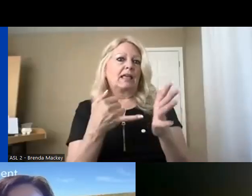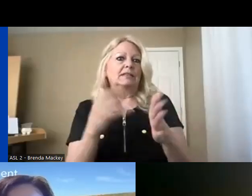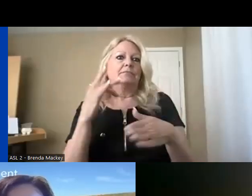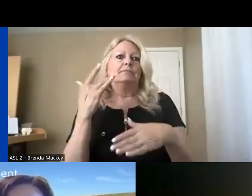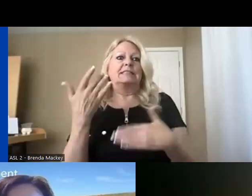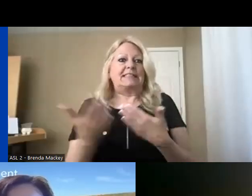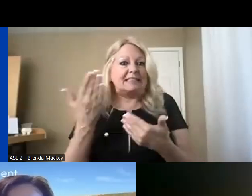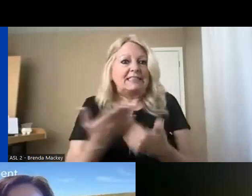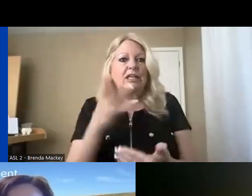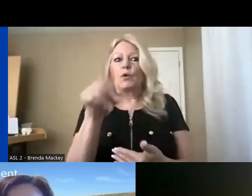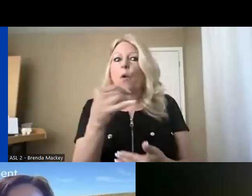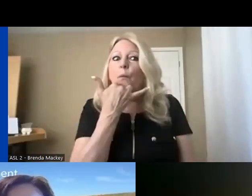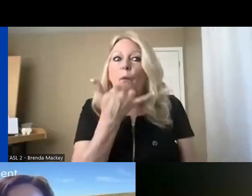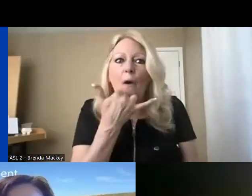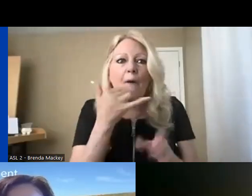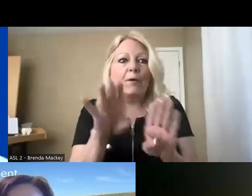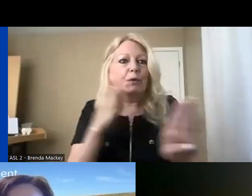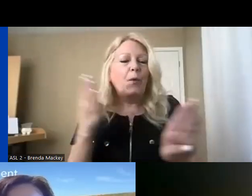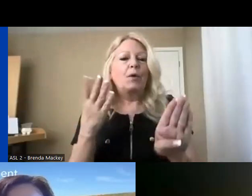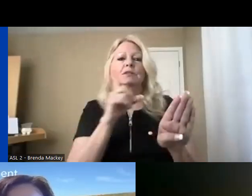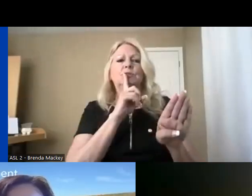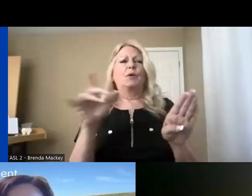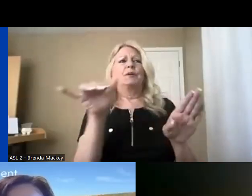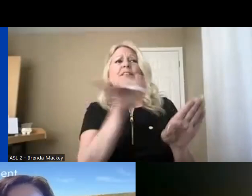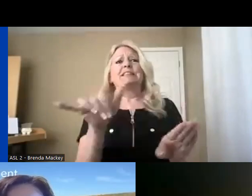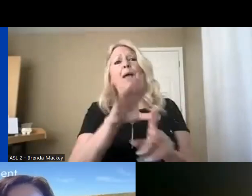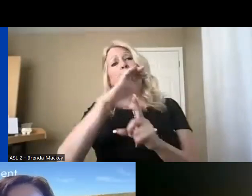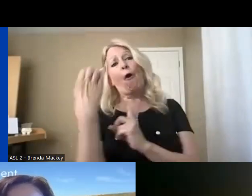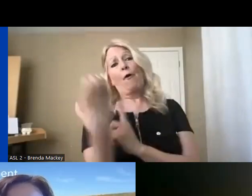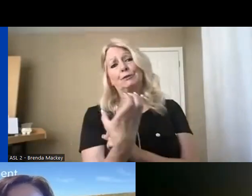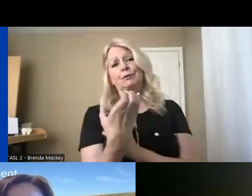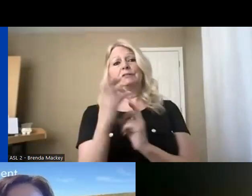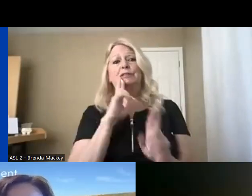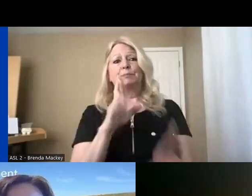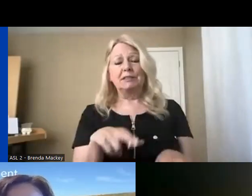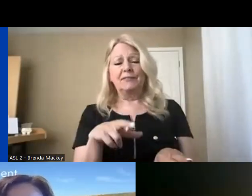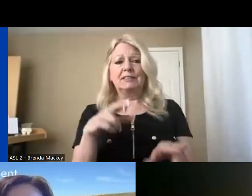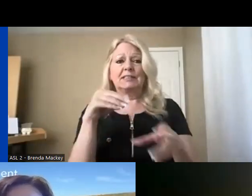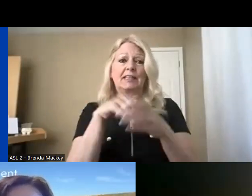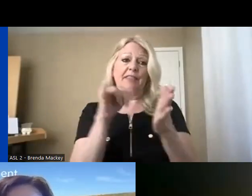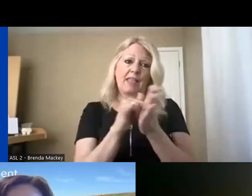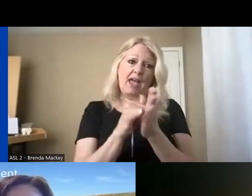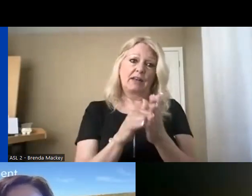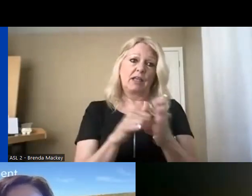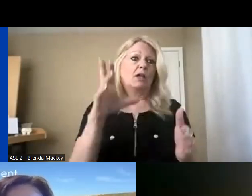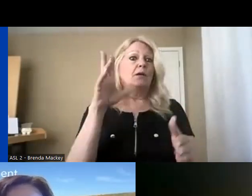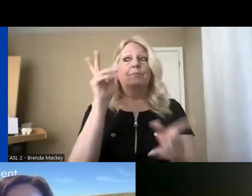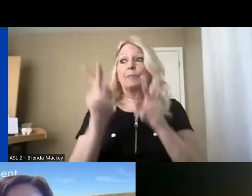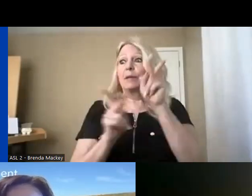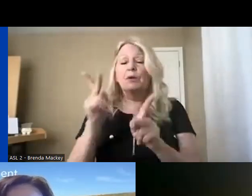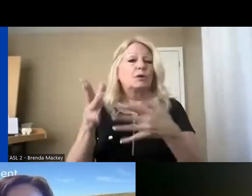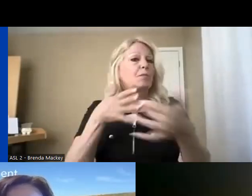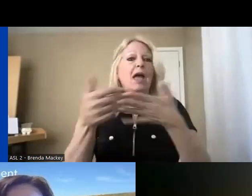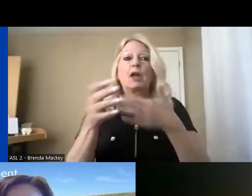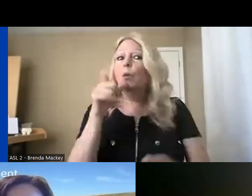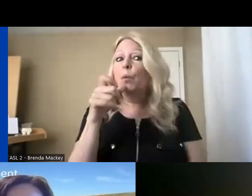comes in is how we ensure that there's cultural responsiveness in that approach, so that people, no matter where they are, who they are,